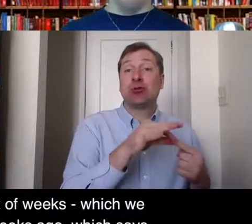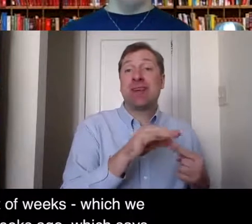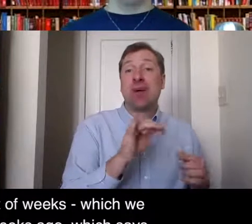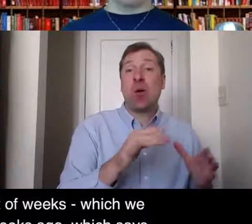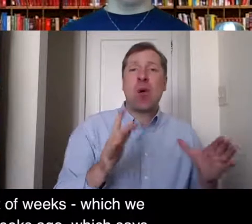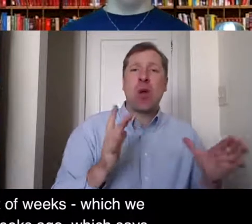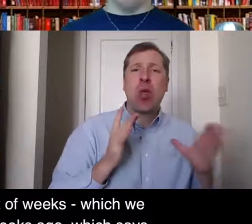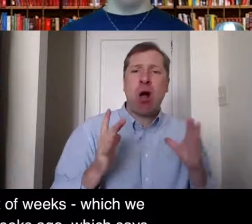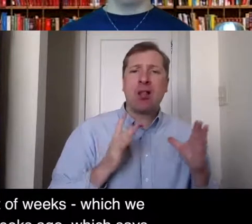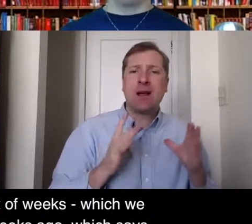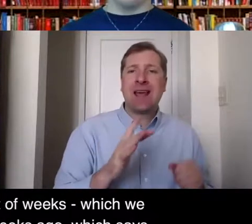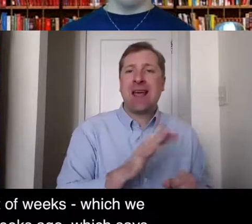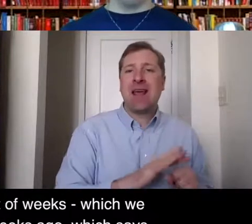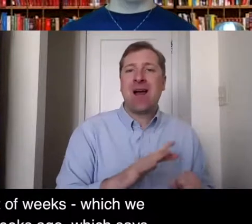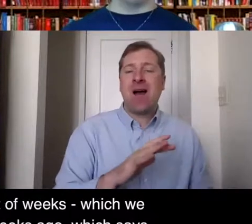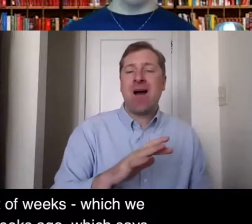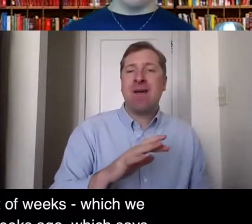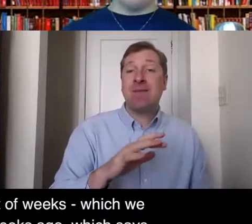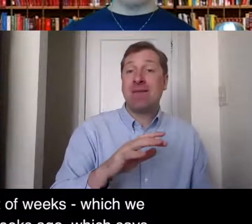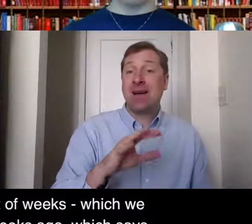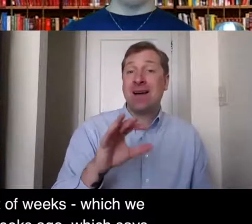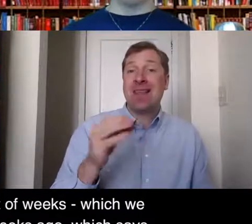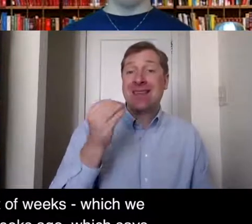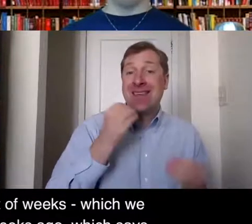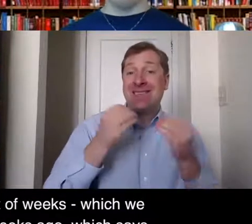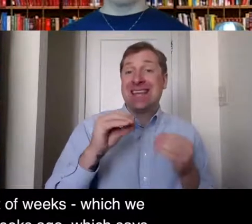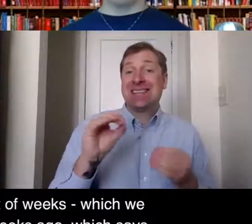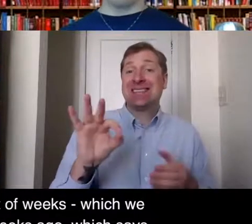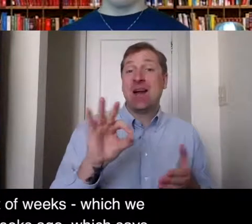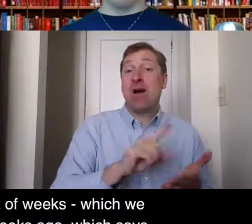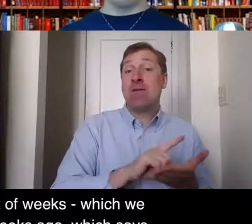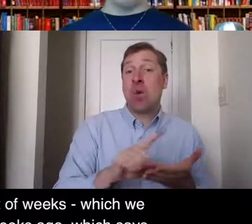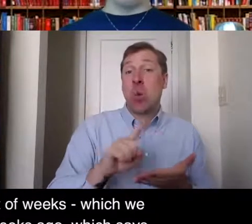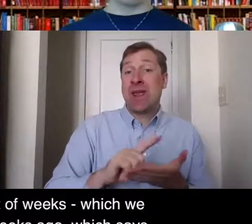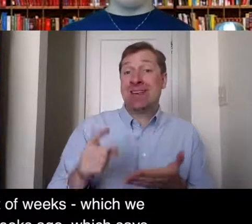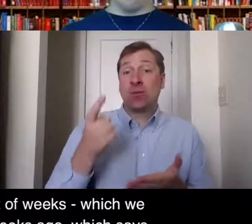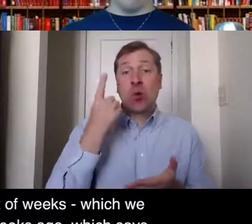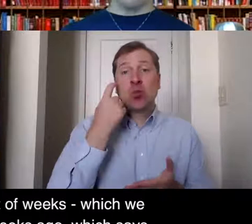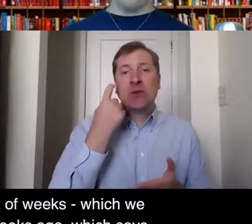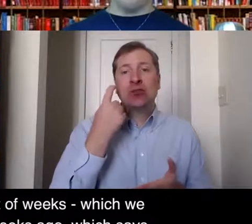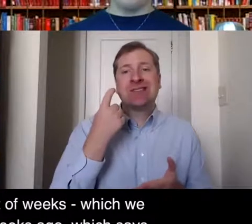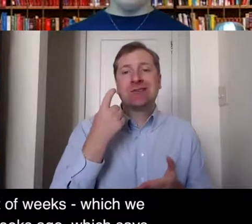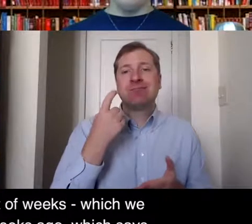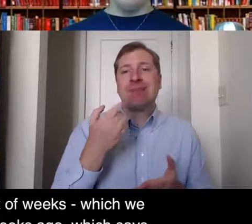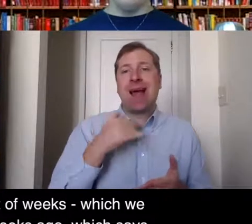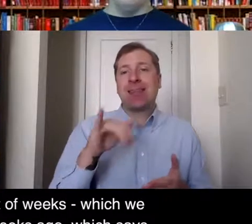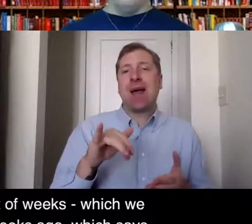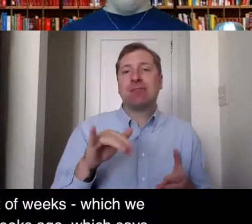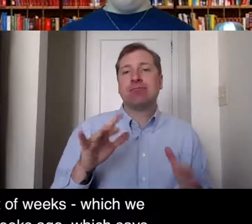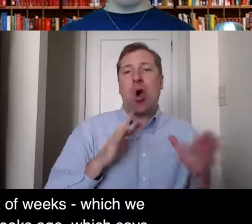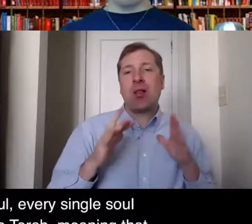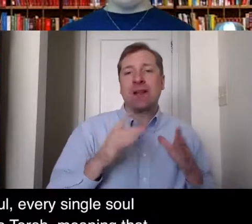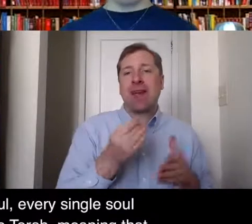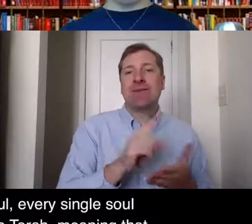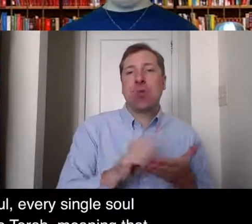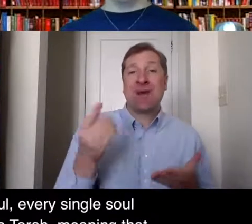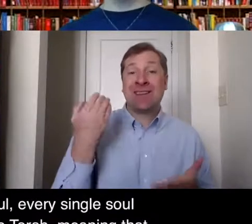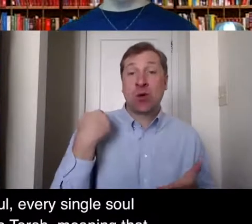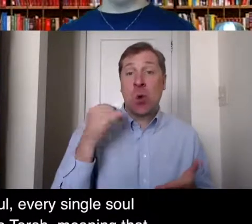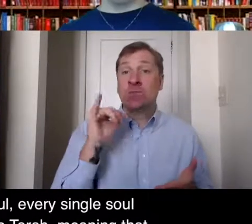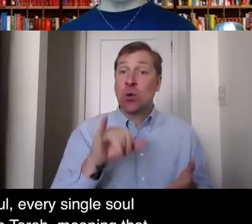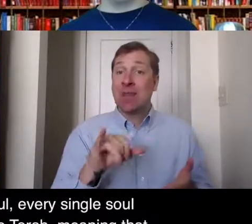of Shavuot, the Feast of Weeks, which we just observed a few weeks ago, which says